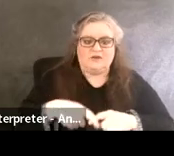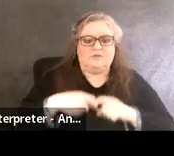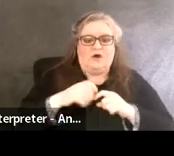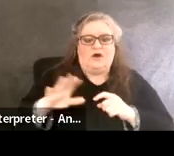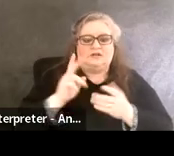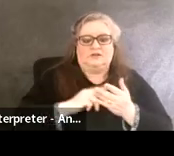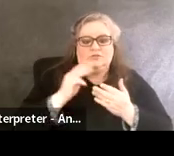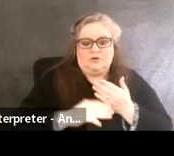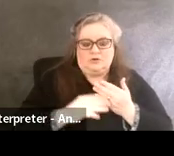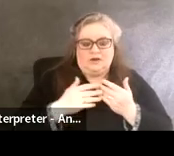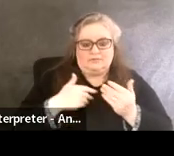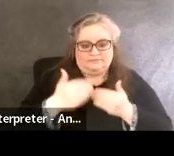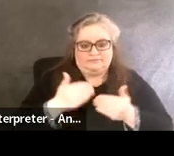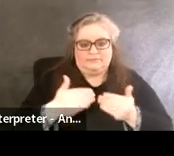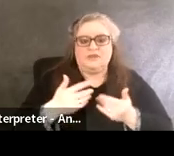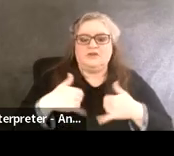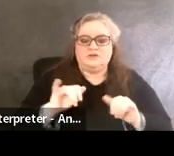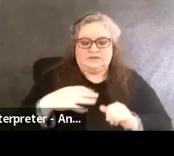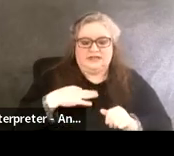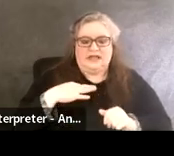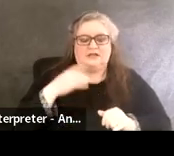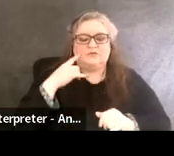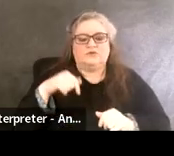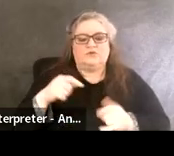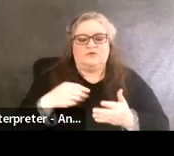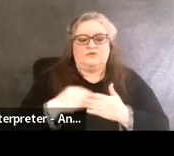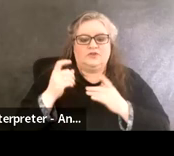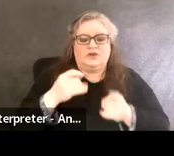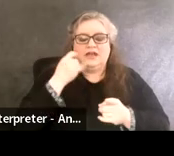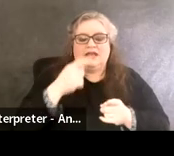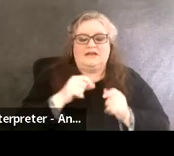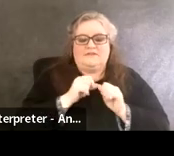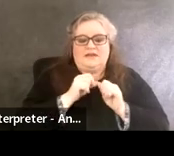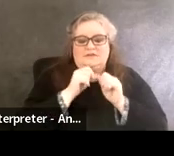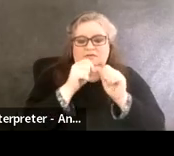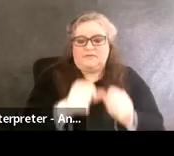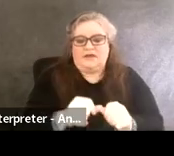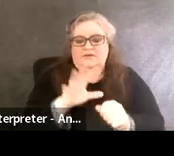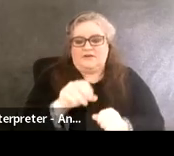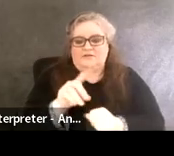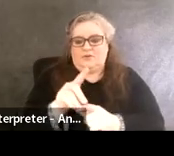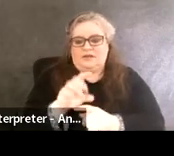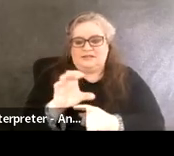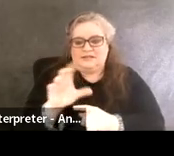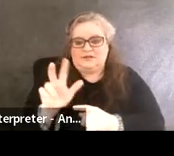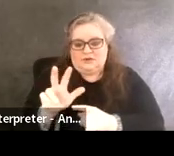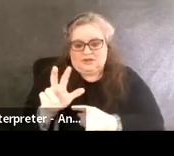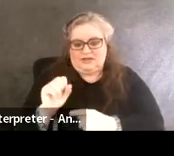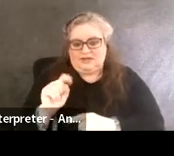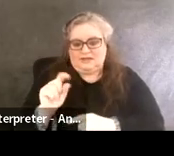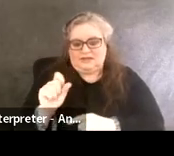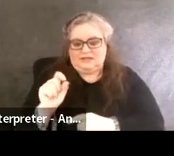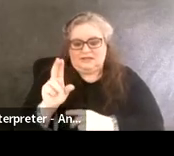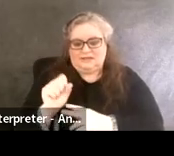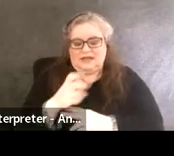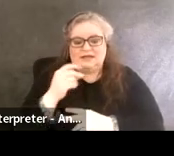their programming, they are still eligible for this grant if they have maintained their 501c3 status and